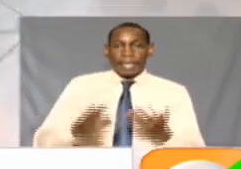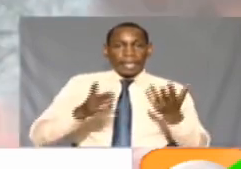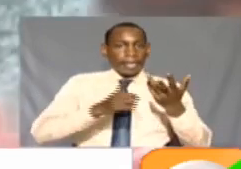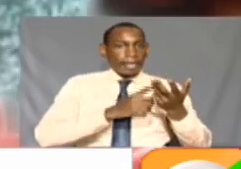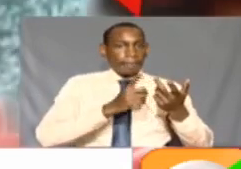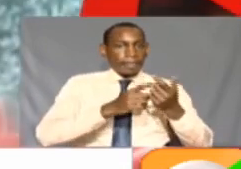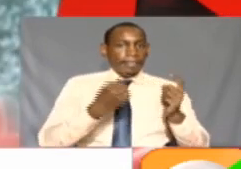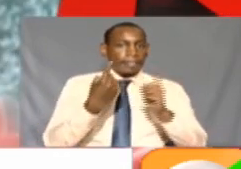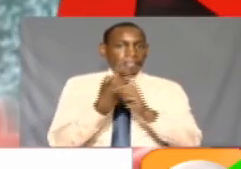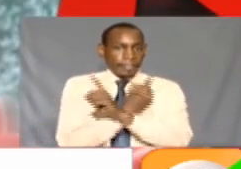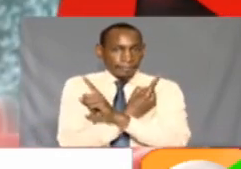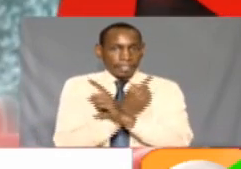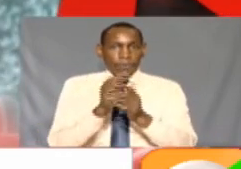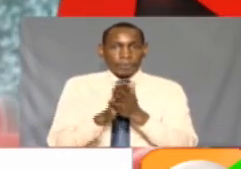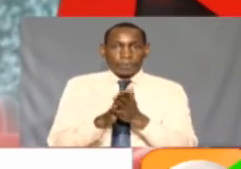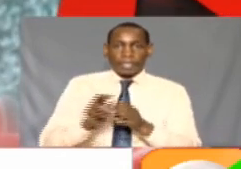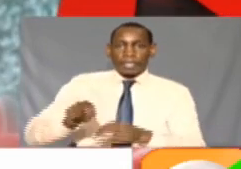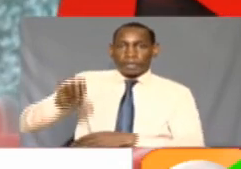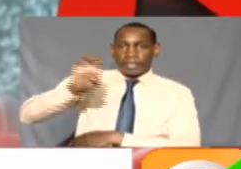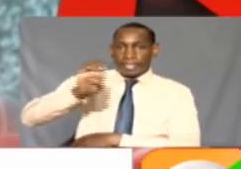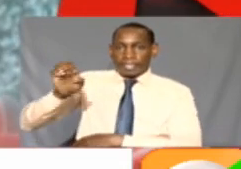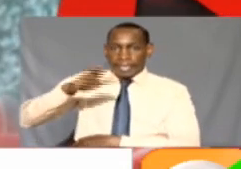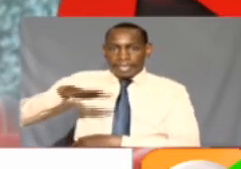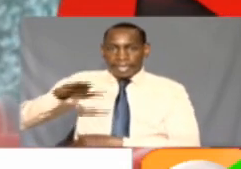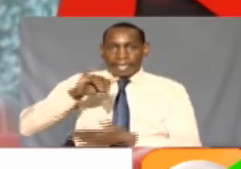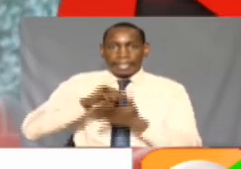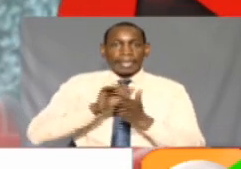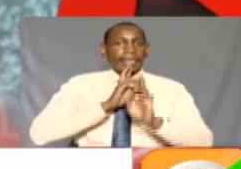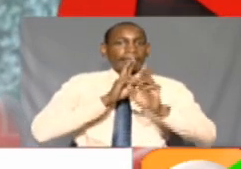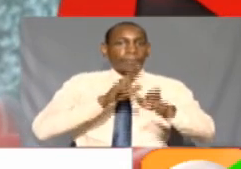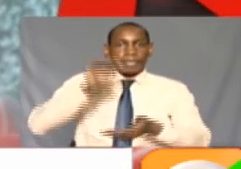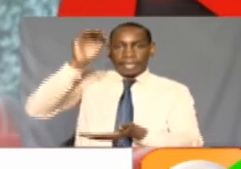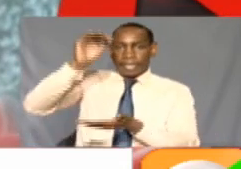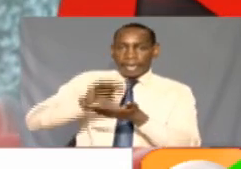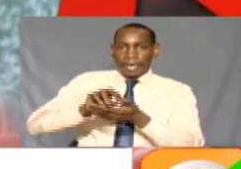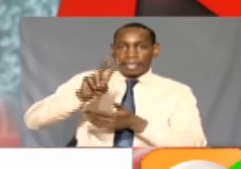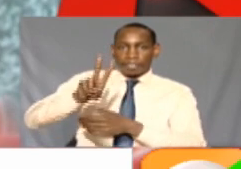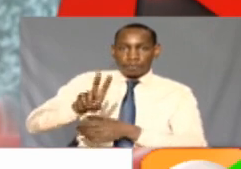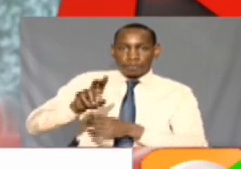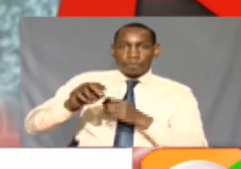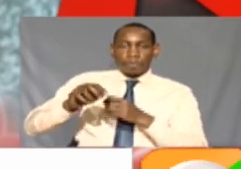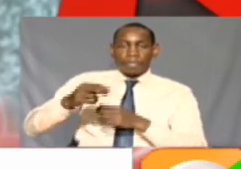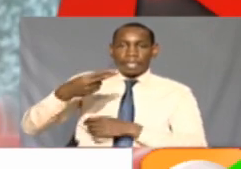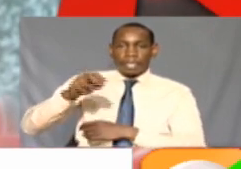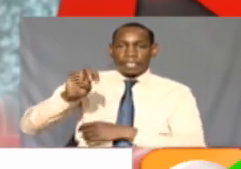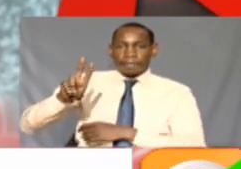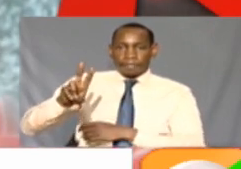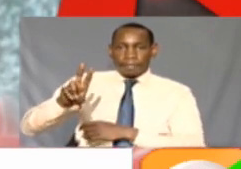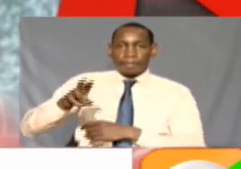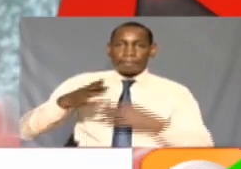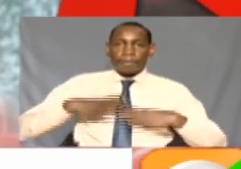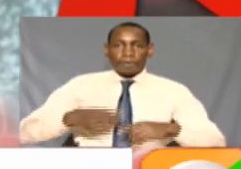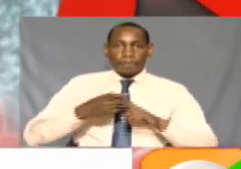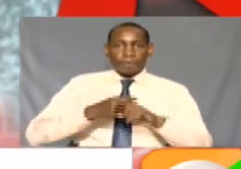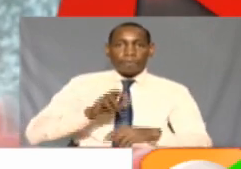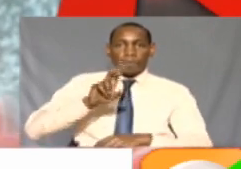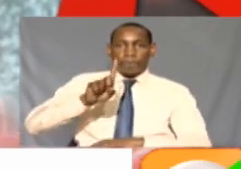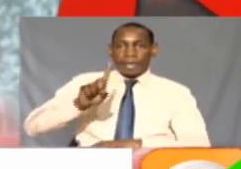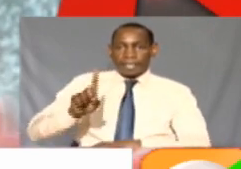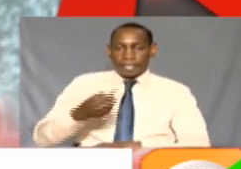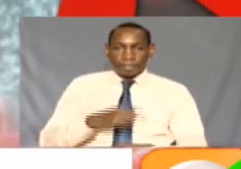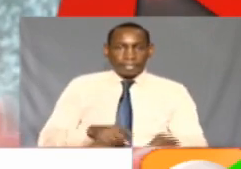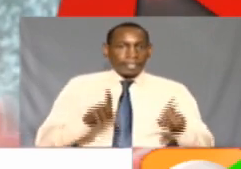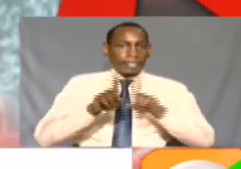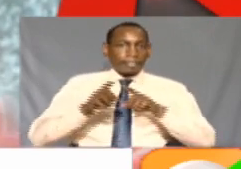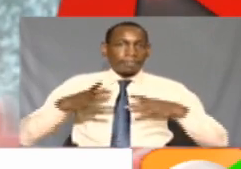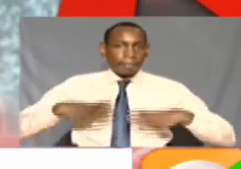figures contrast significantly with the northeastern region, which reported less than 2 HIV positive residents in every 1,000. Of